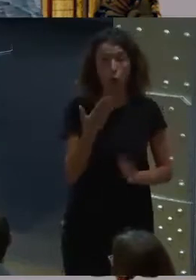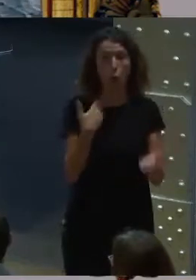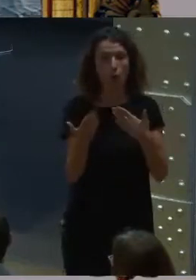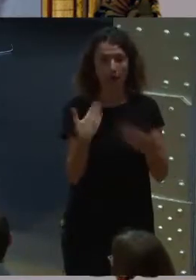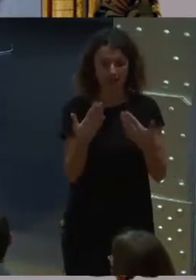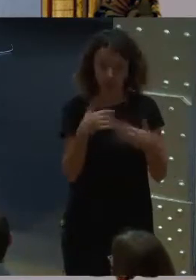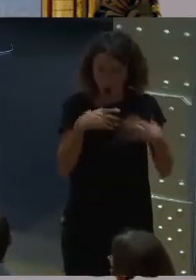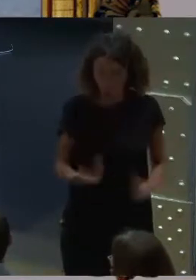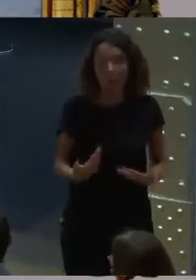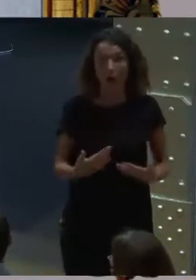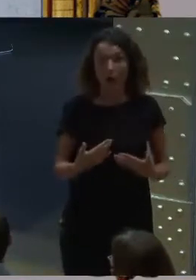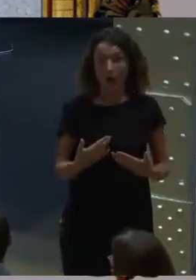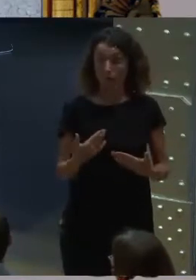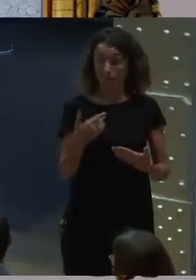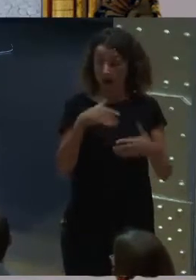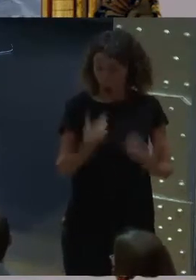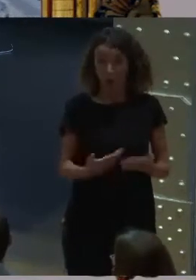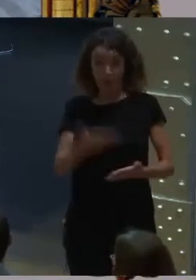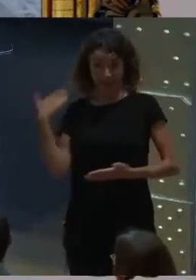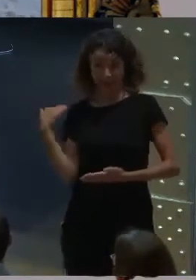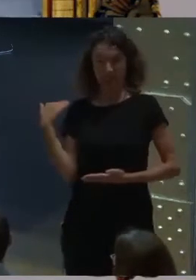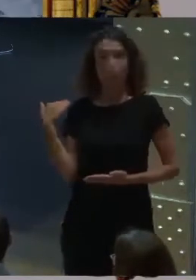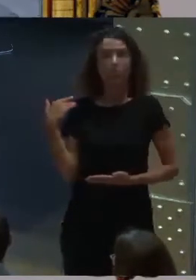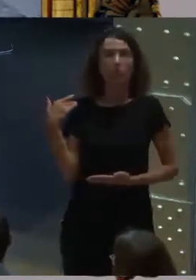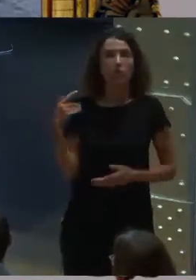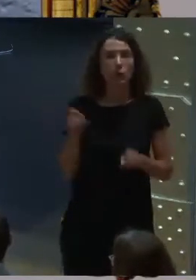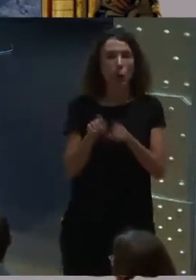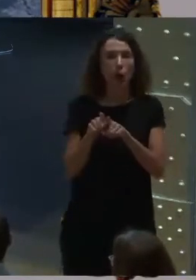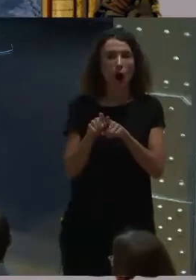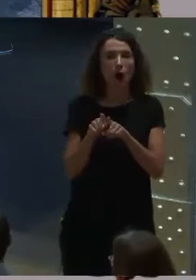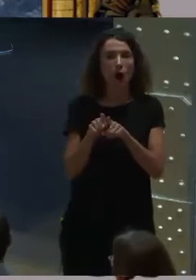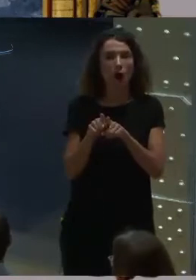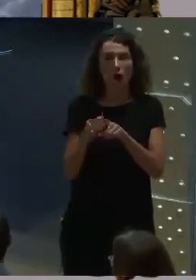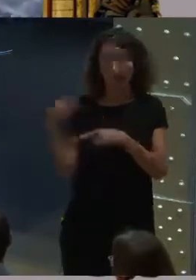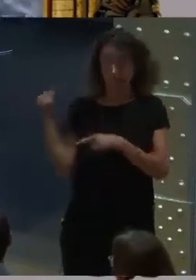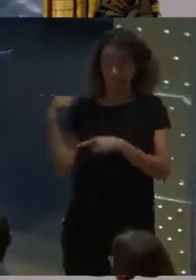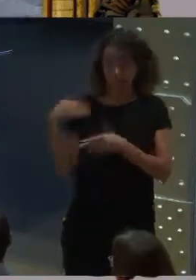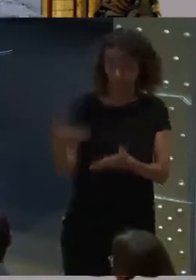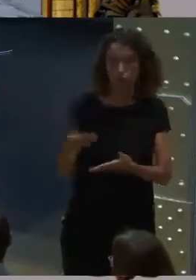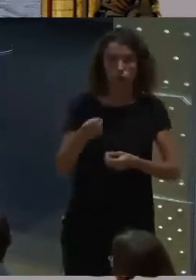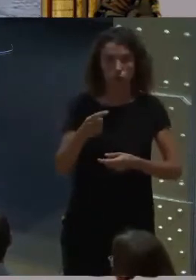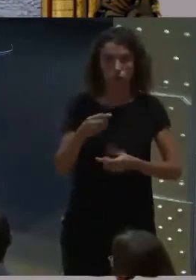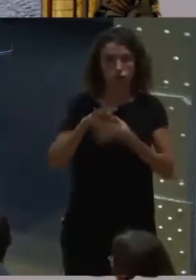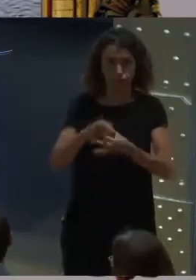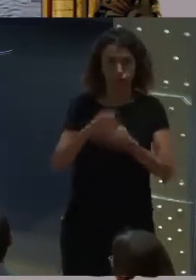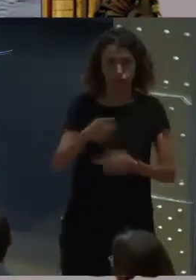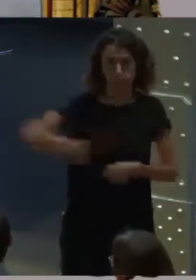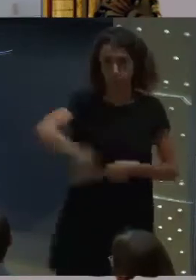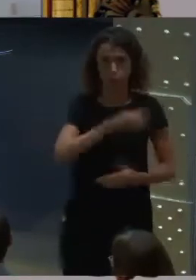conversation between the present and the past, it is just as much about